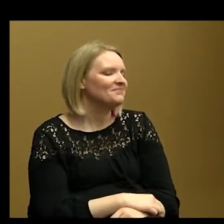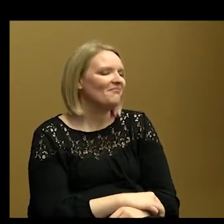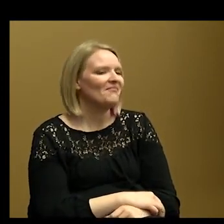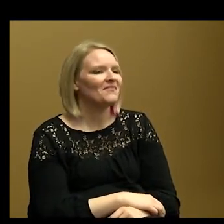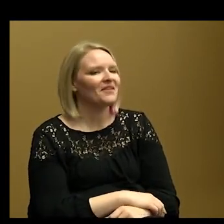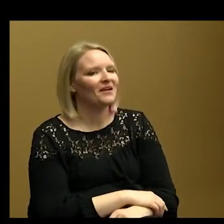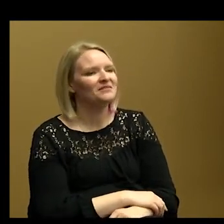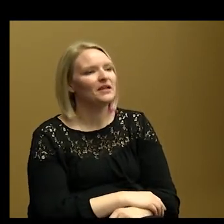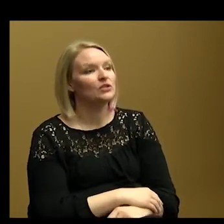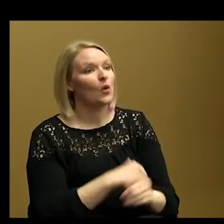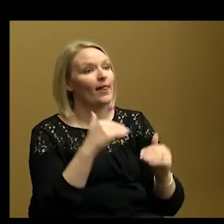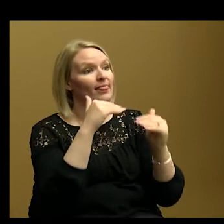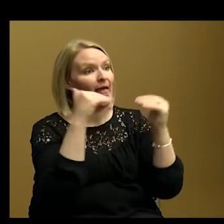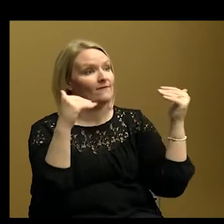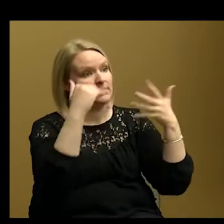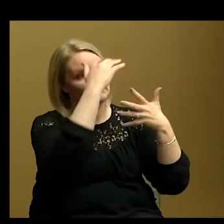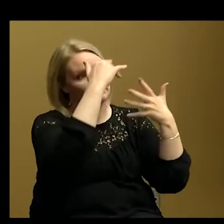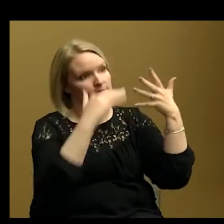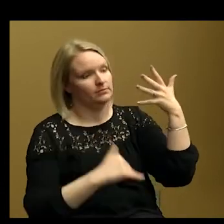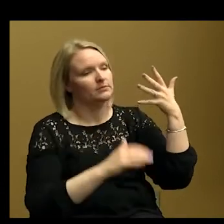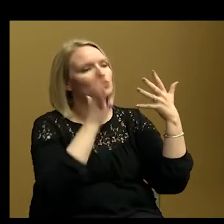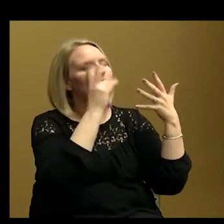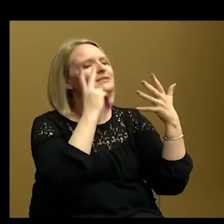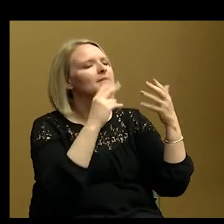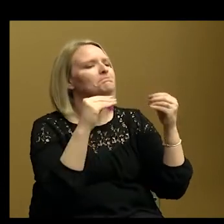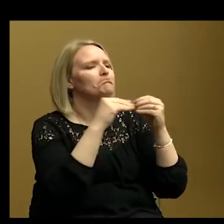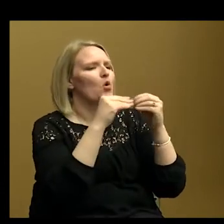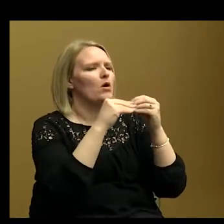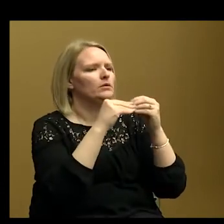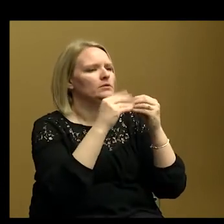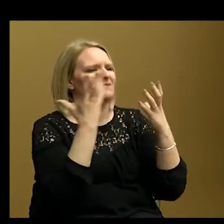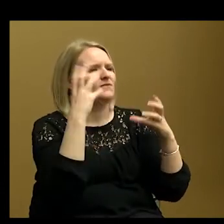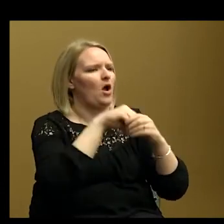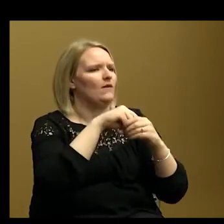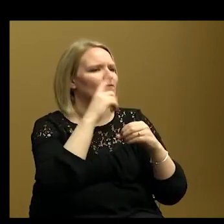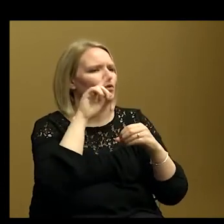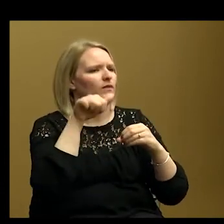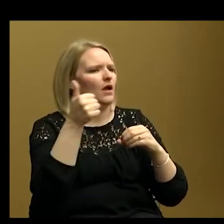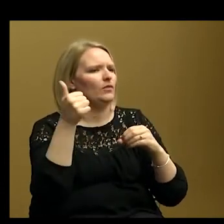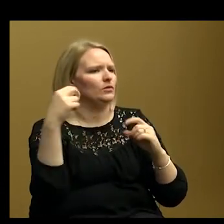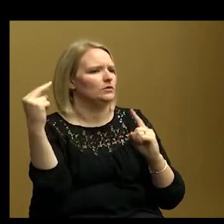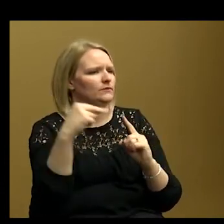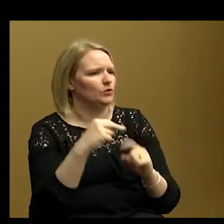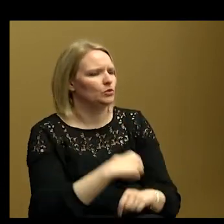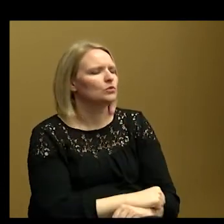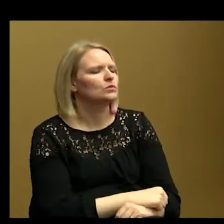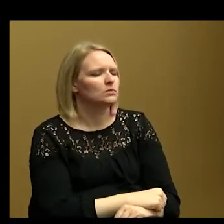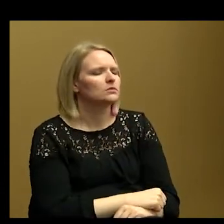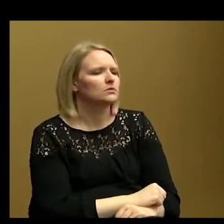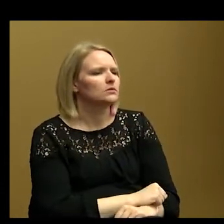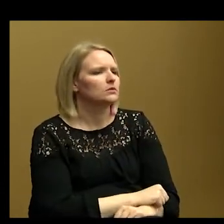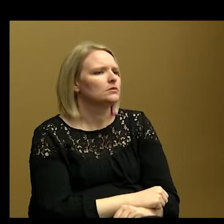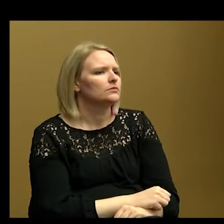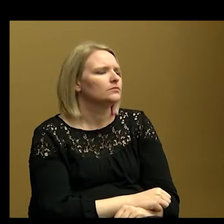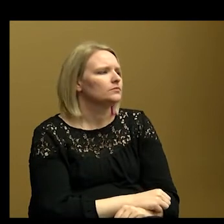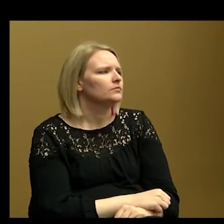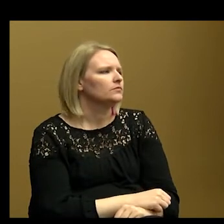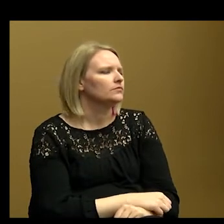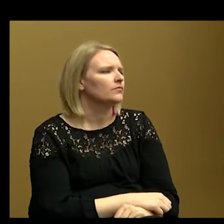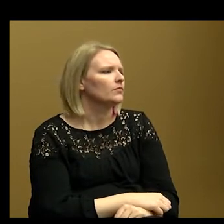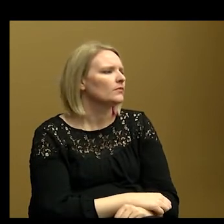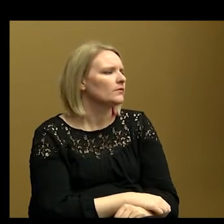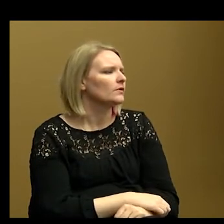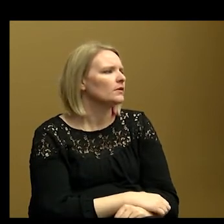on the levels, you're going to see more of them, I think, on the other end, when you're getting into those